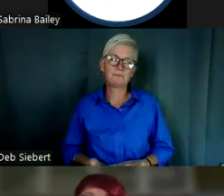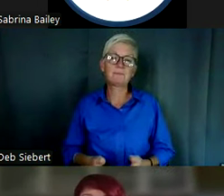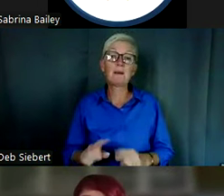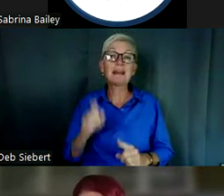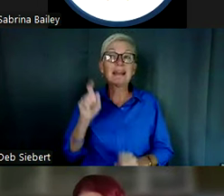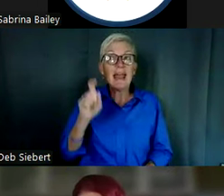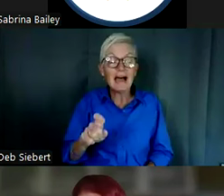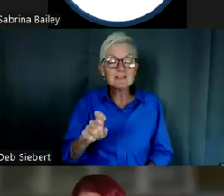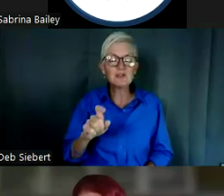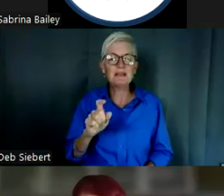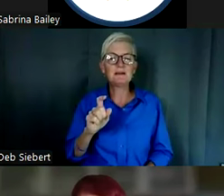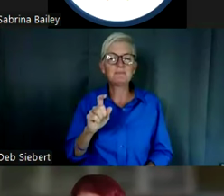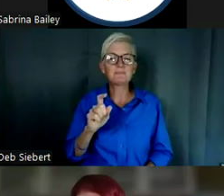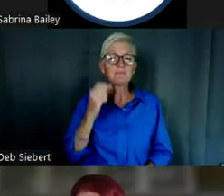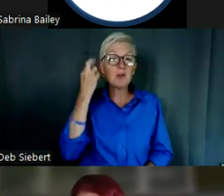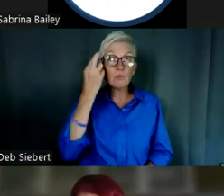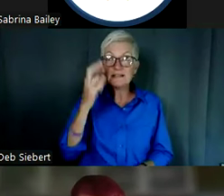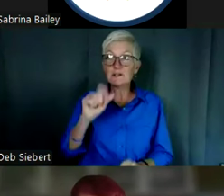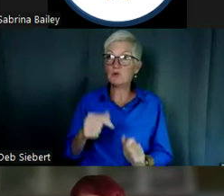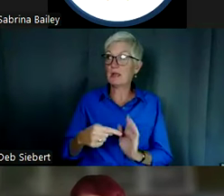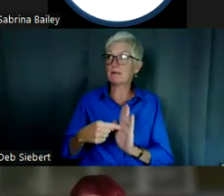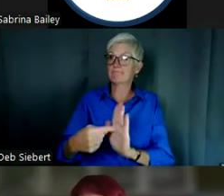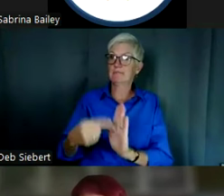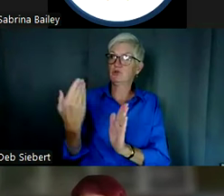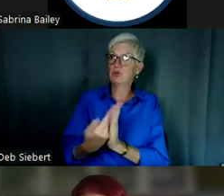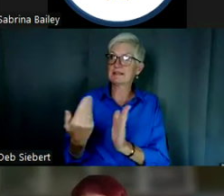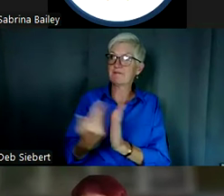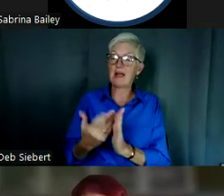to be a reason that I can justify and defend.